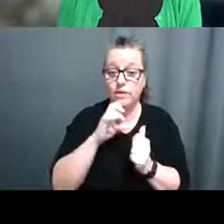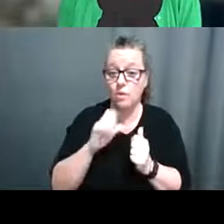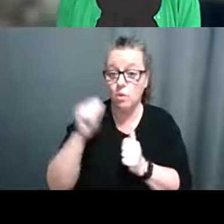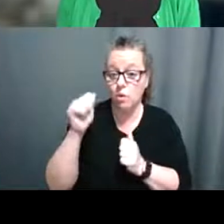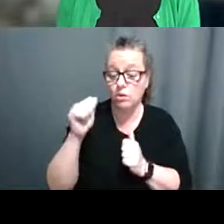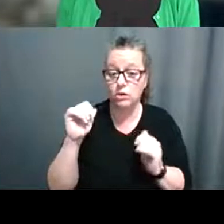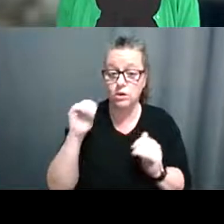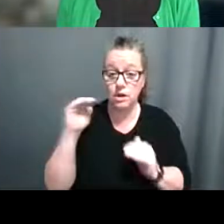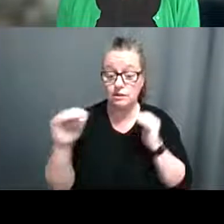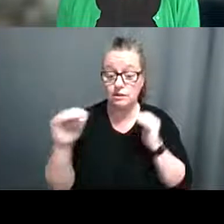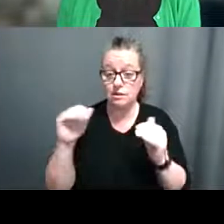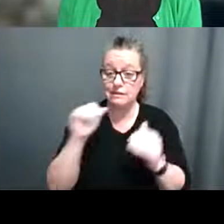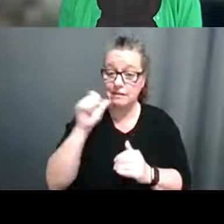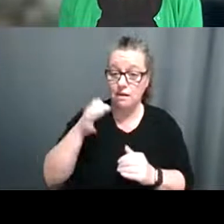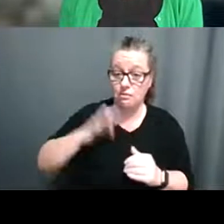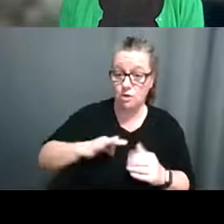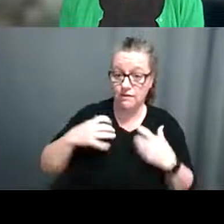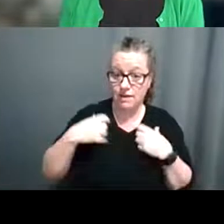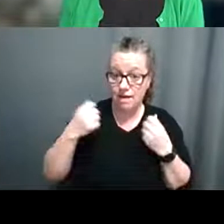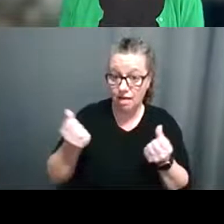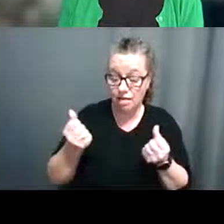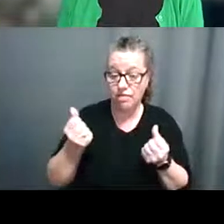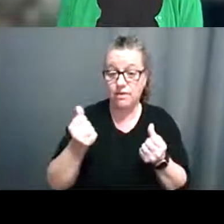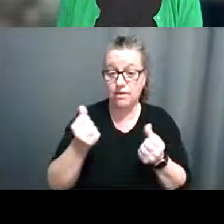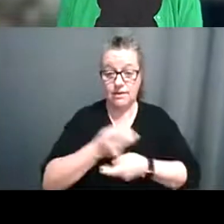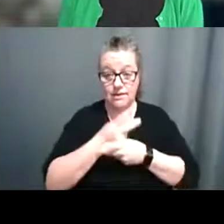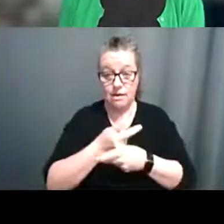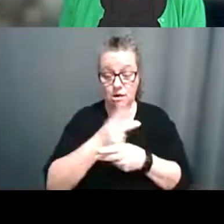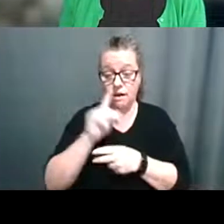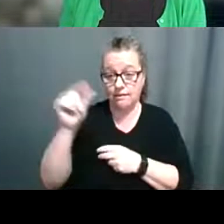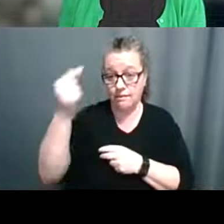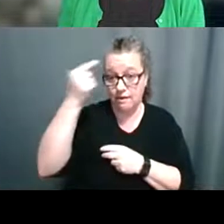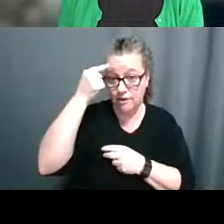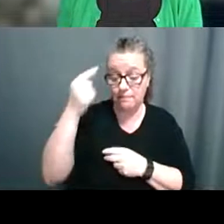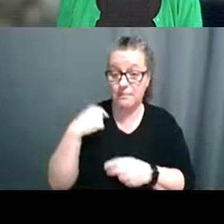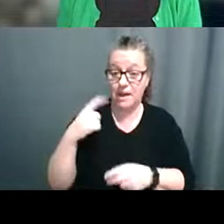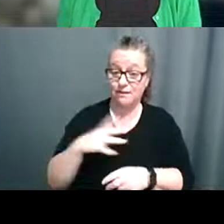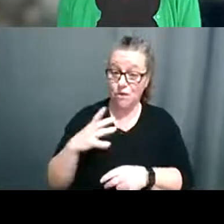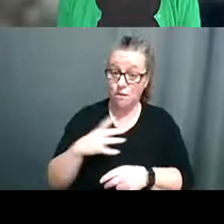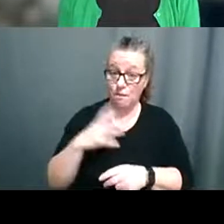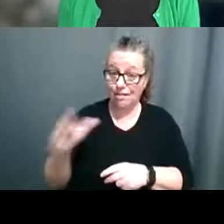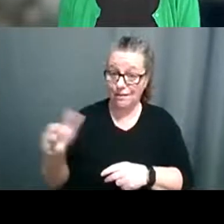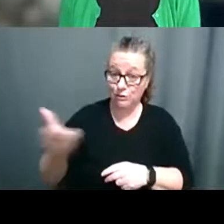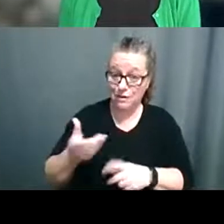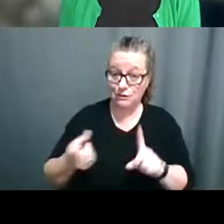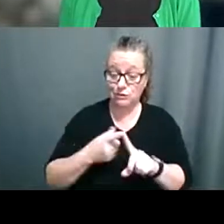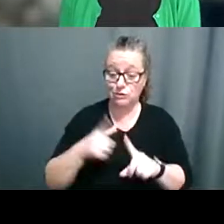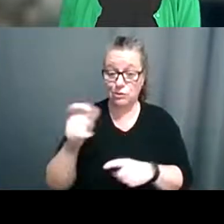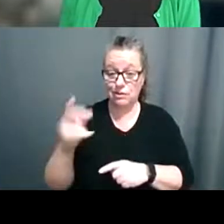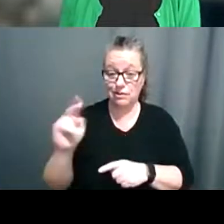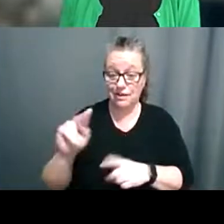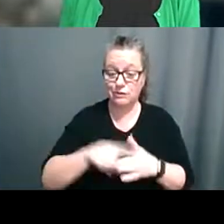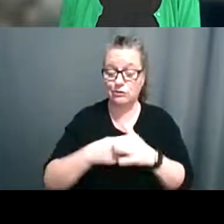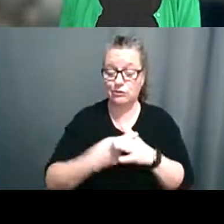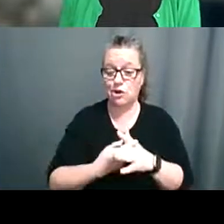nonprofit, healthcare, and government sectors. My formal introduction to lean started at the University of